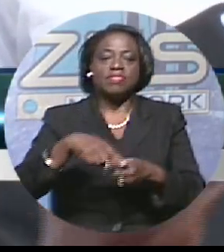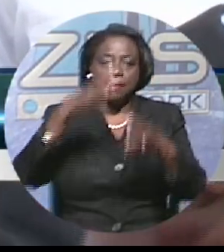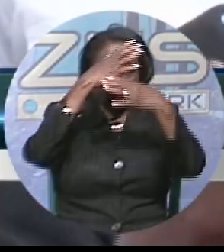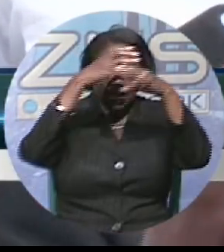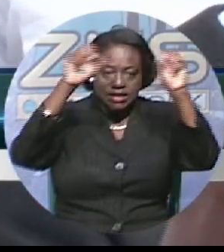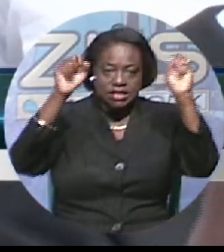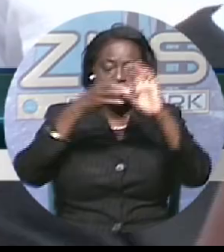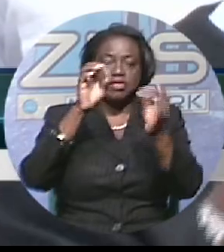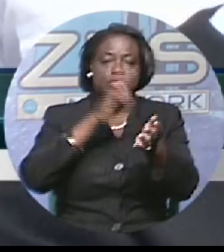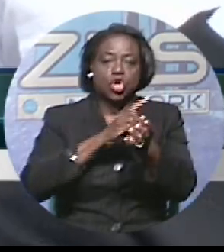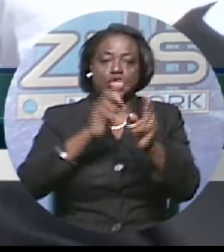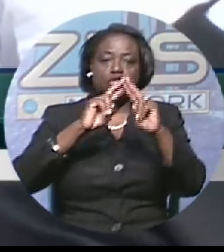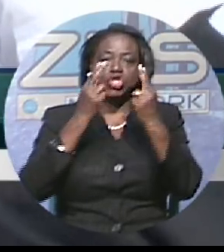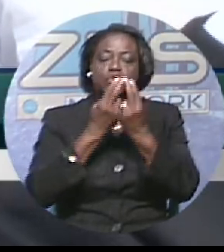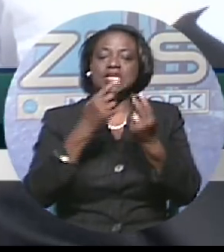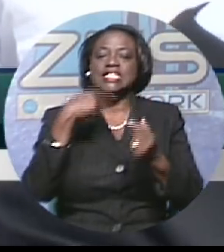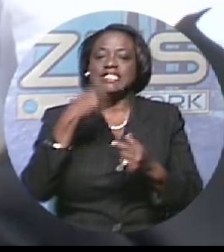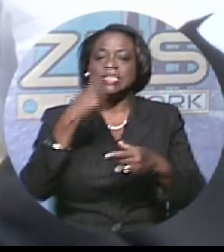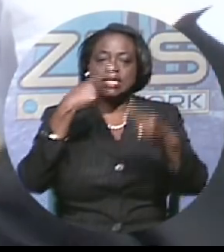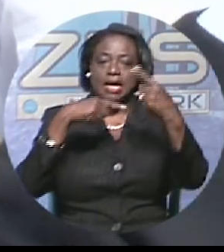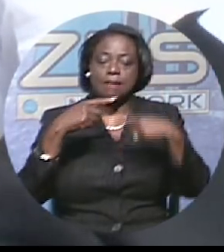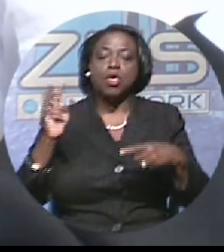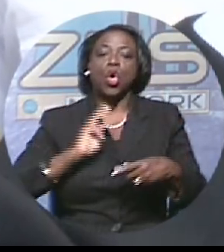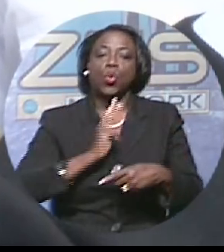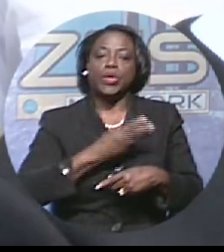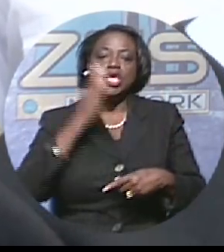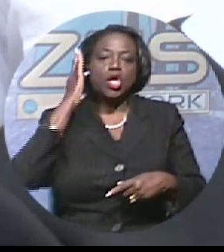come, we will come.